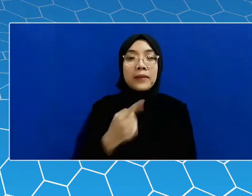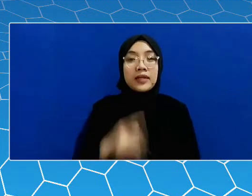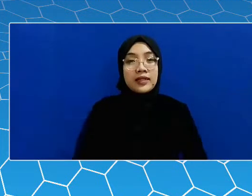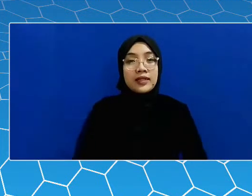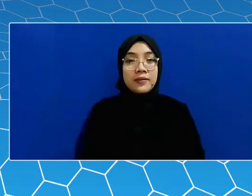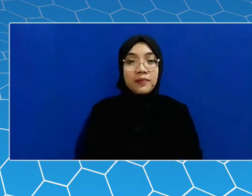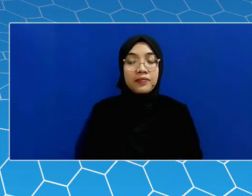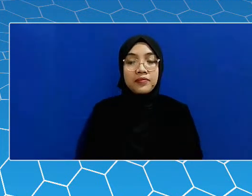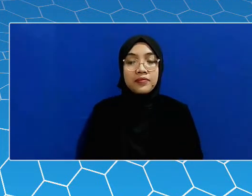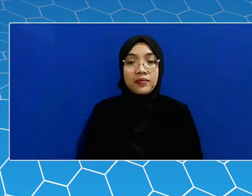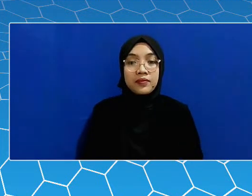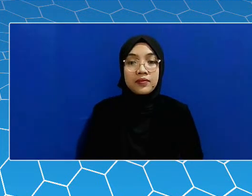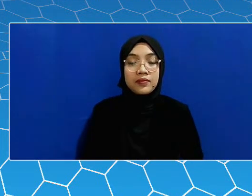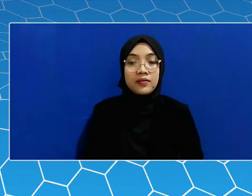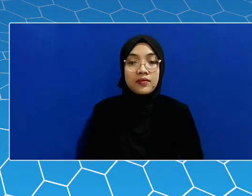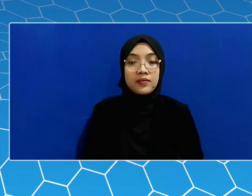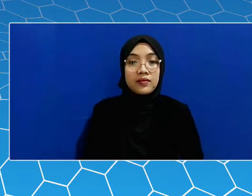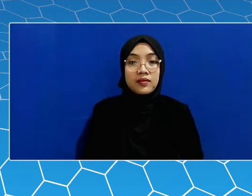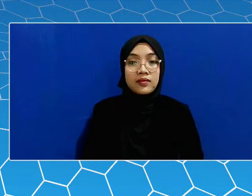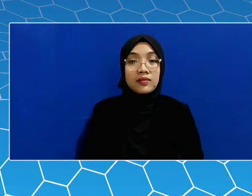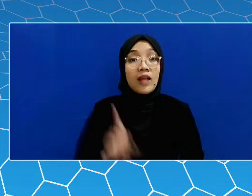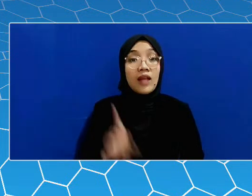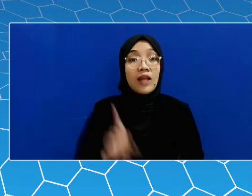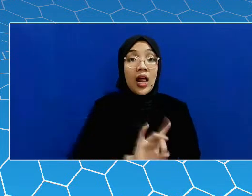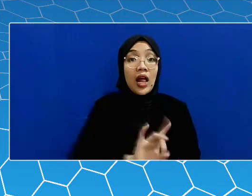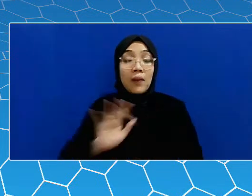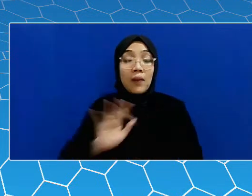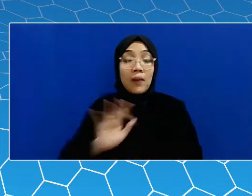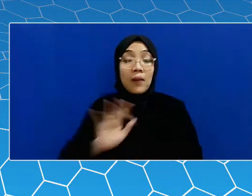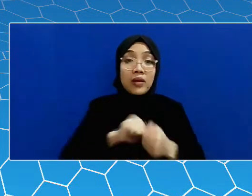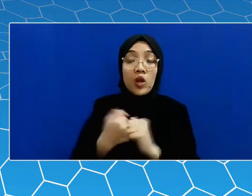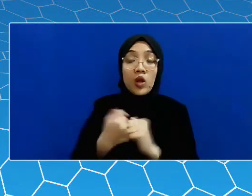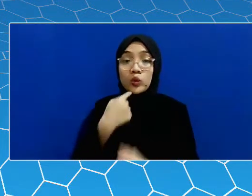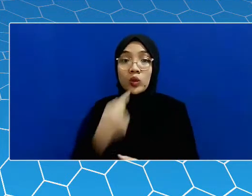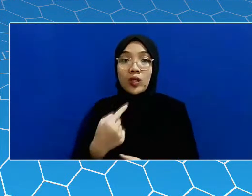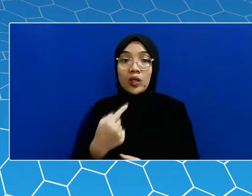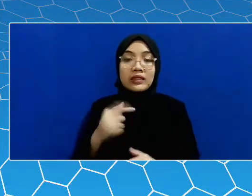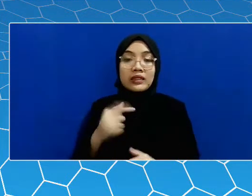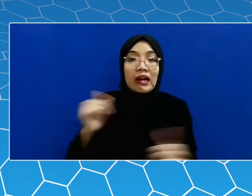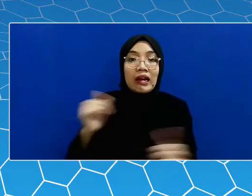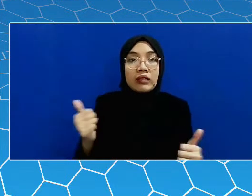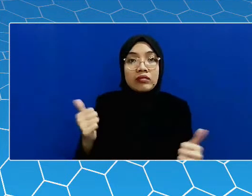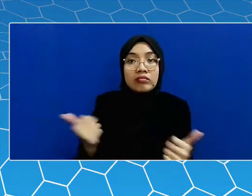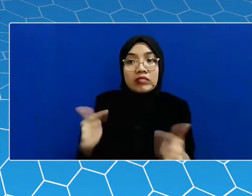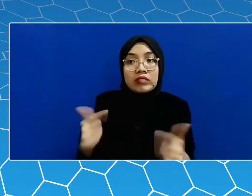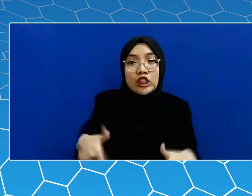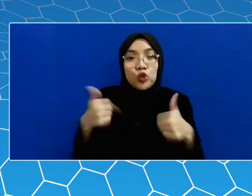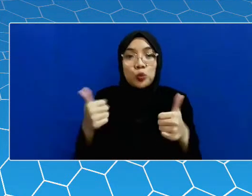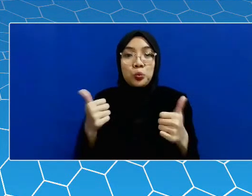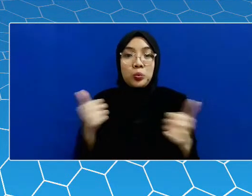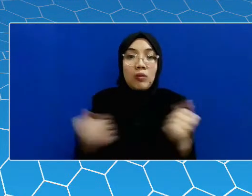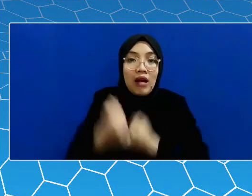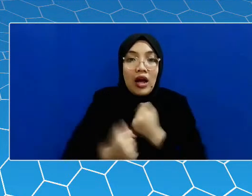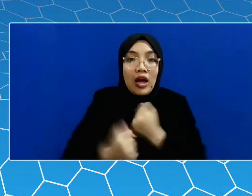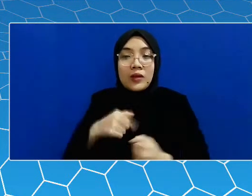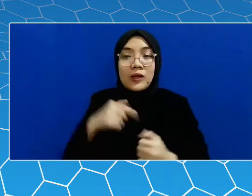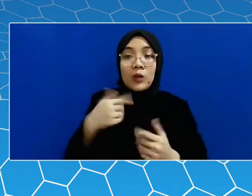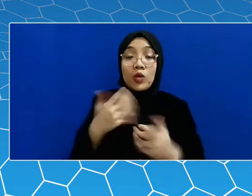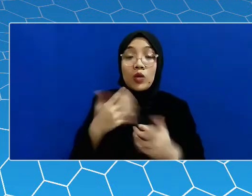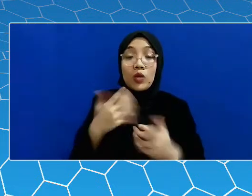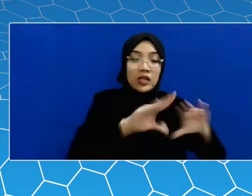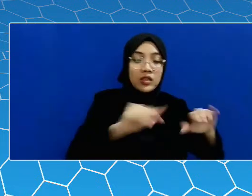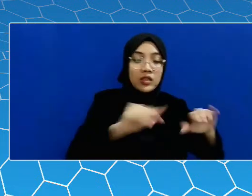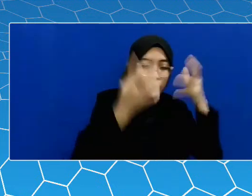was regard our active lifestyle, which I think at the present moment, because of the stress of the work environment